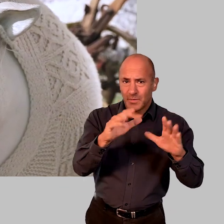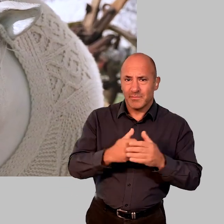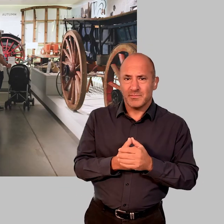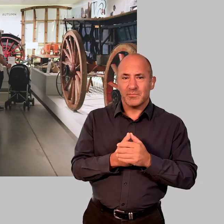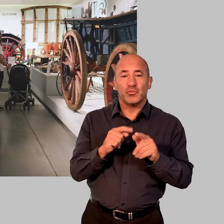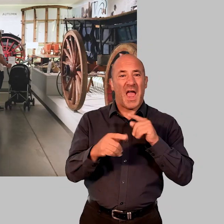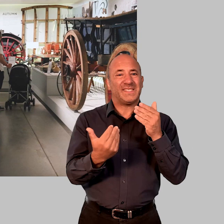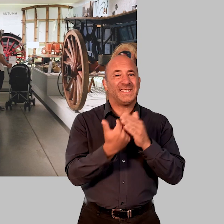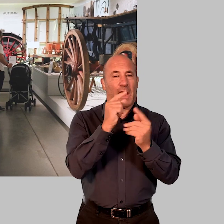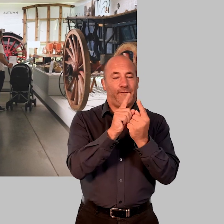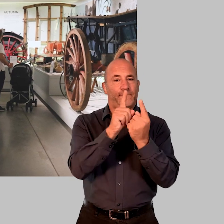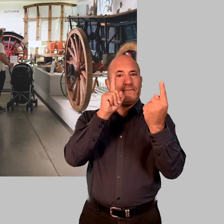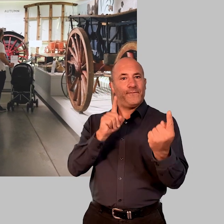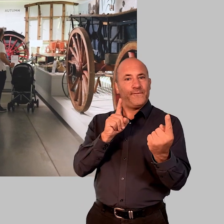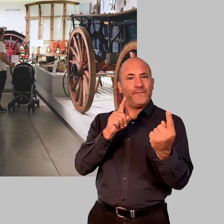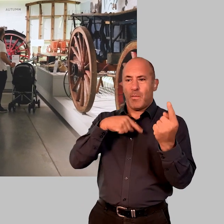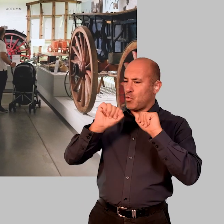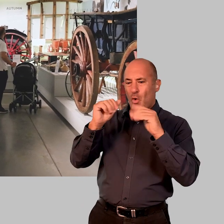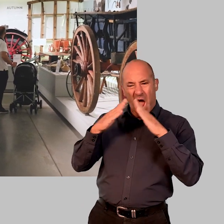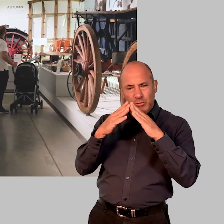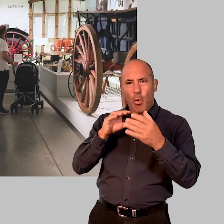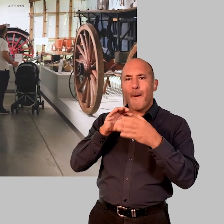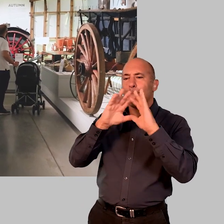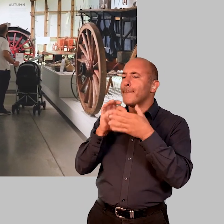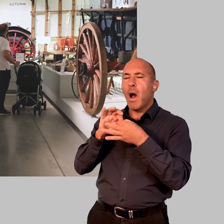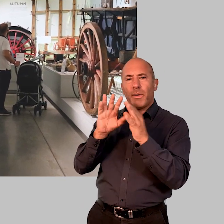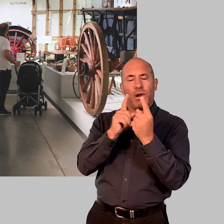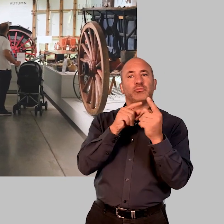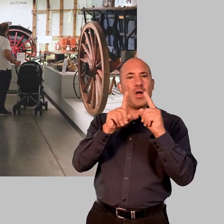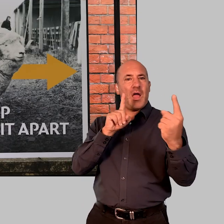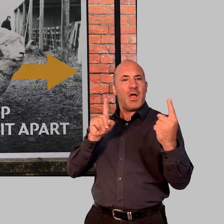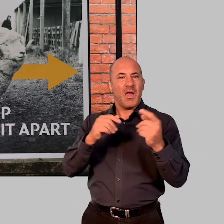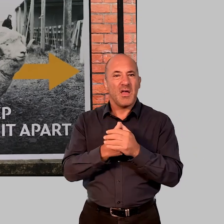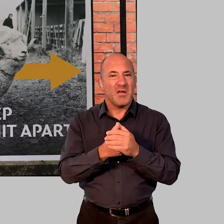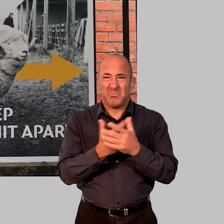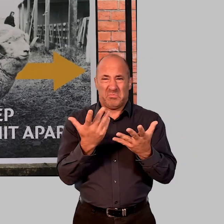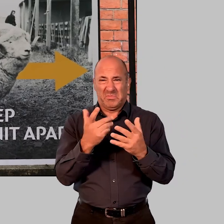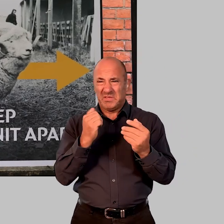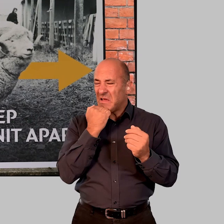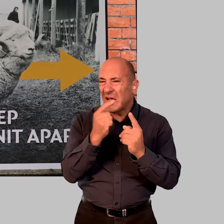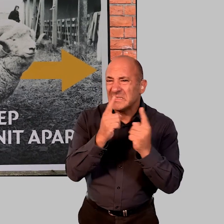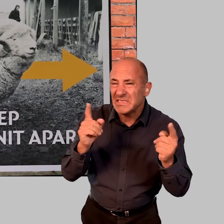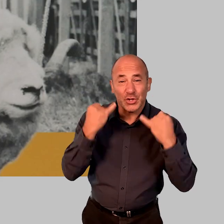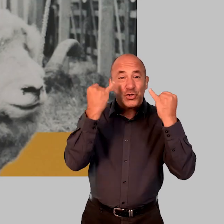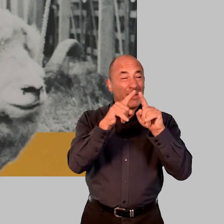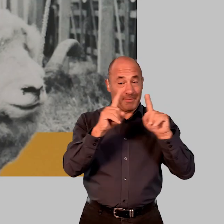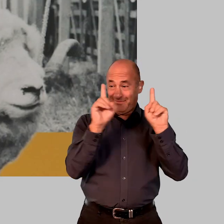can, keep a safe distance from people outside your household or bubble, an absolute unit will